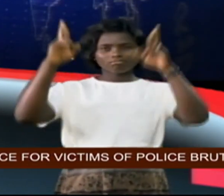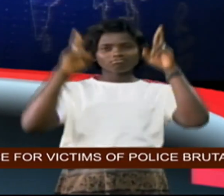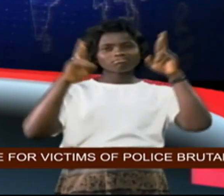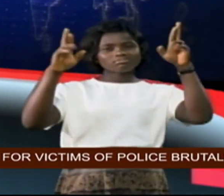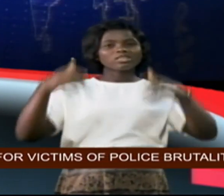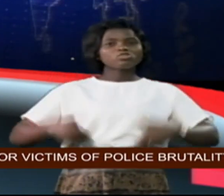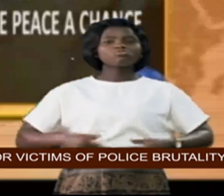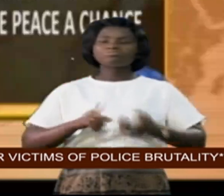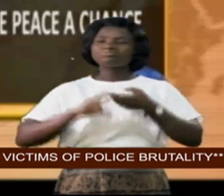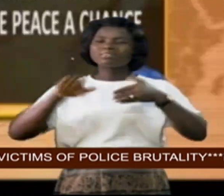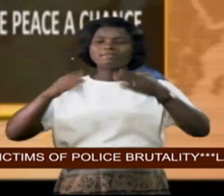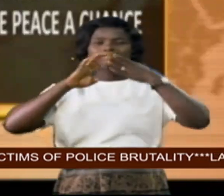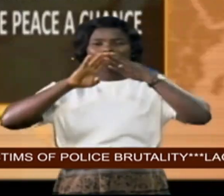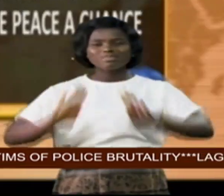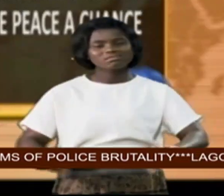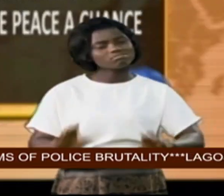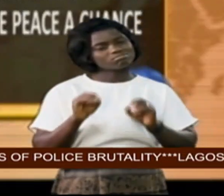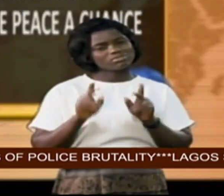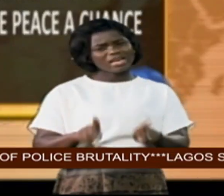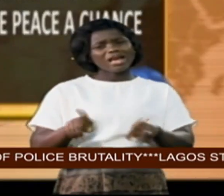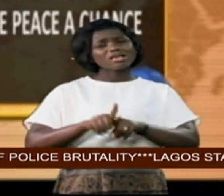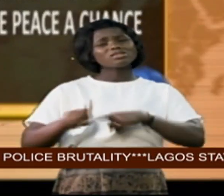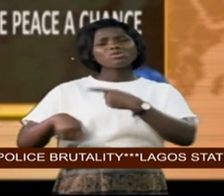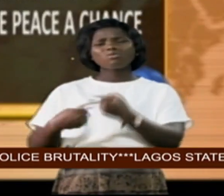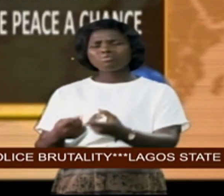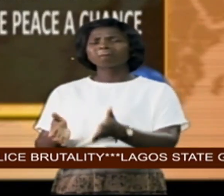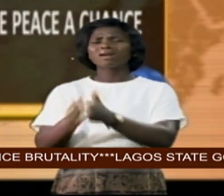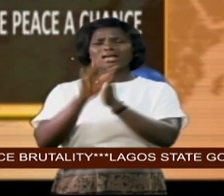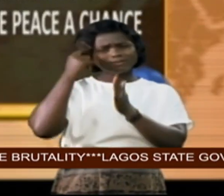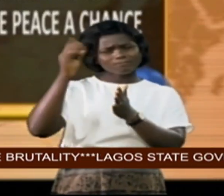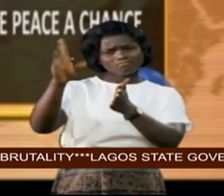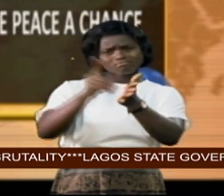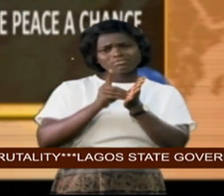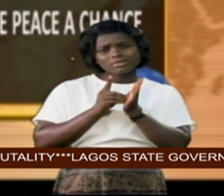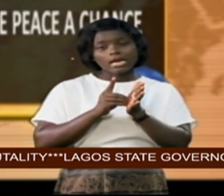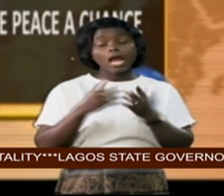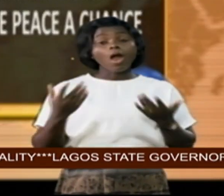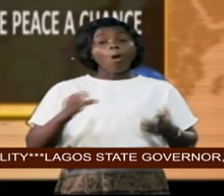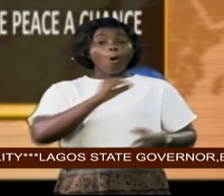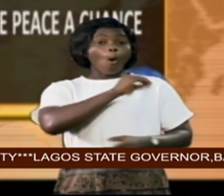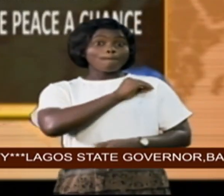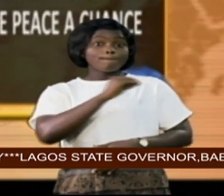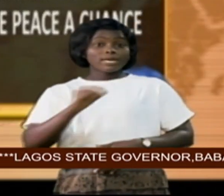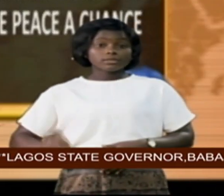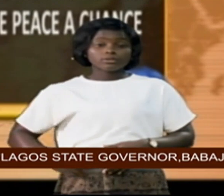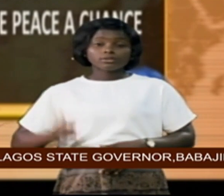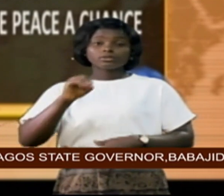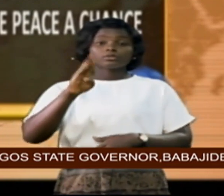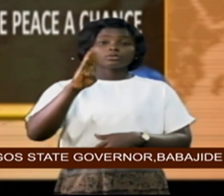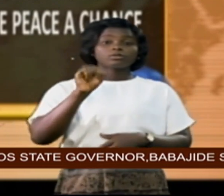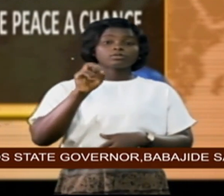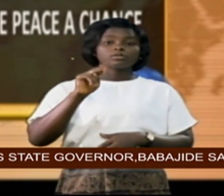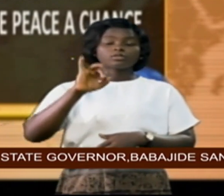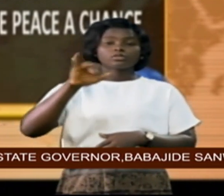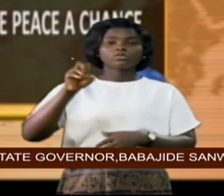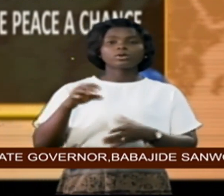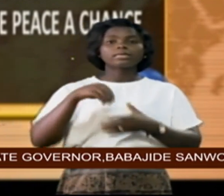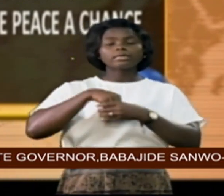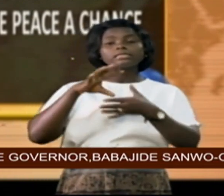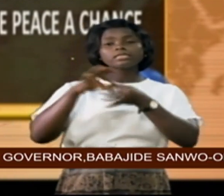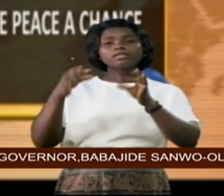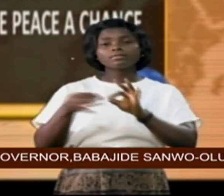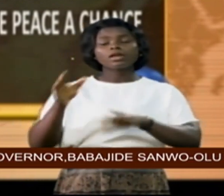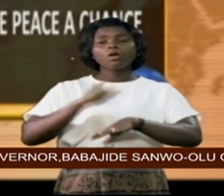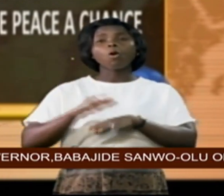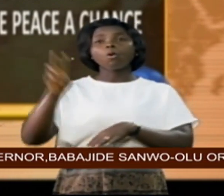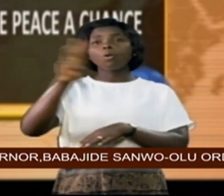a chance as they go about making their legitimate demand. Obasanjo, in a statement on Wednesday, October 21,